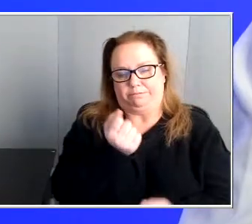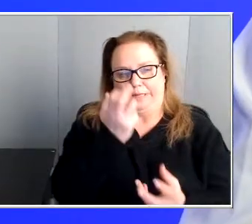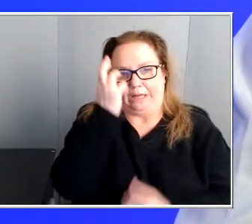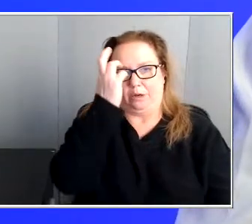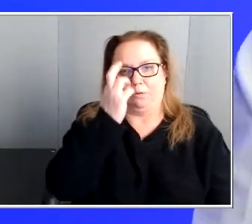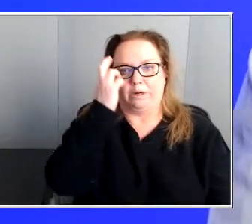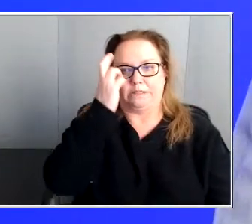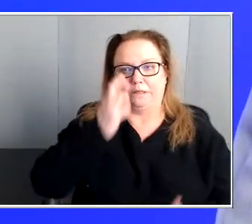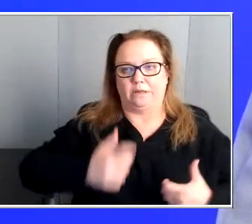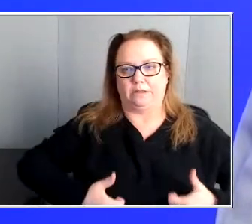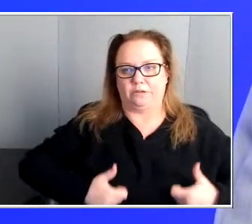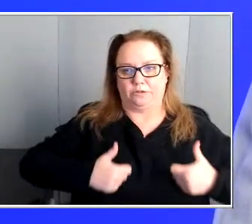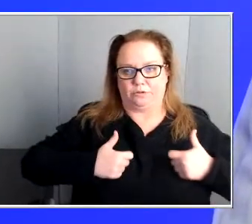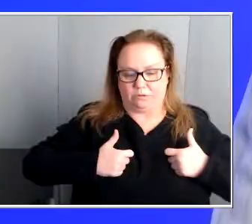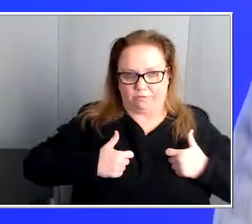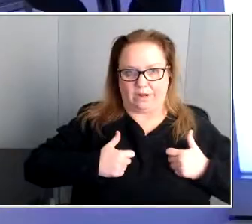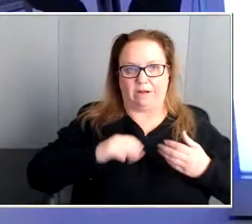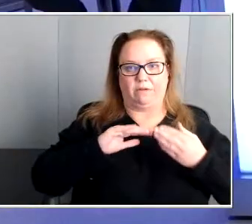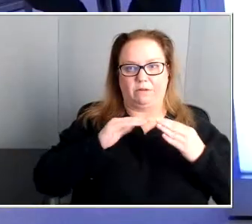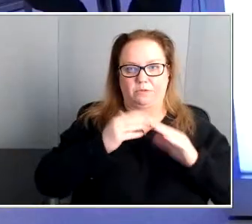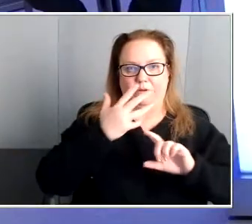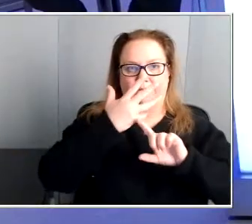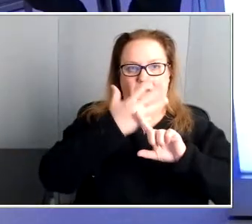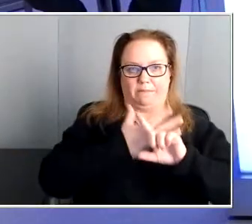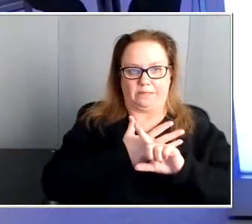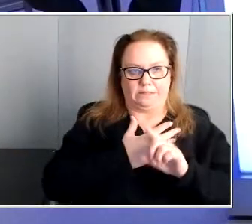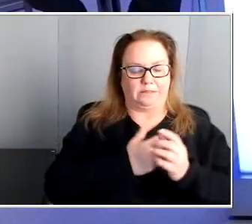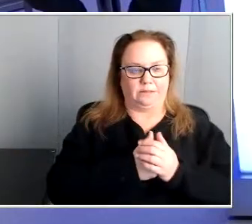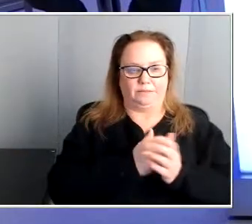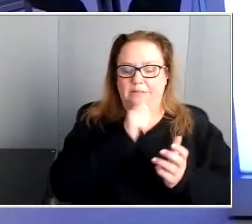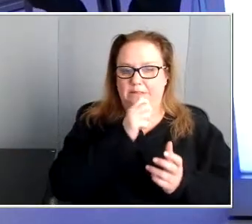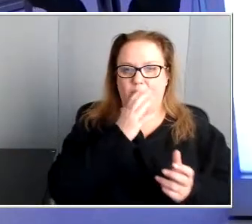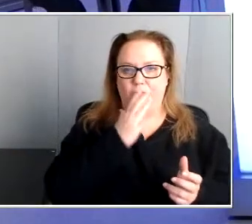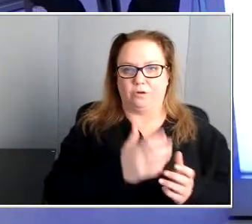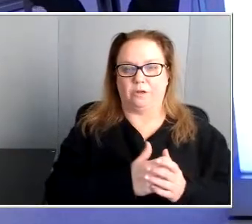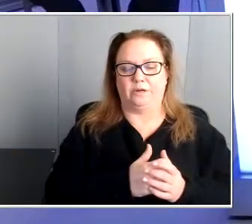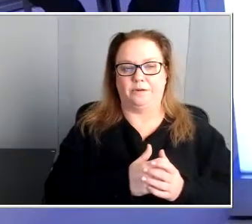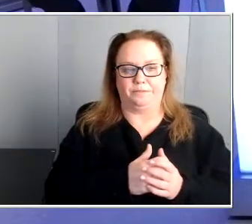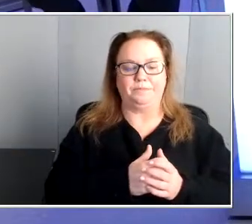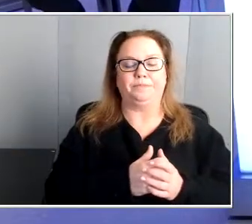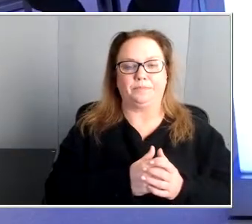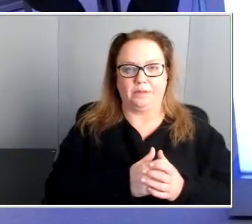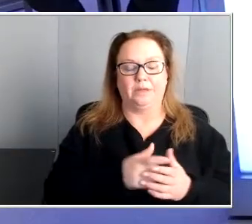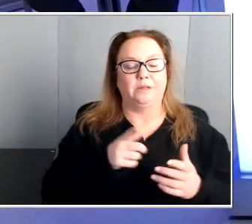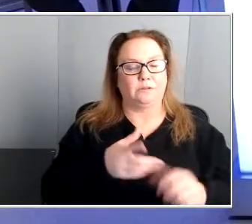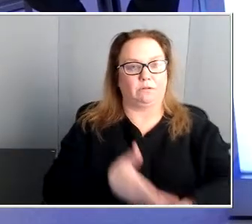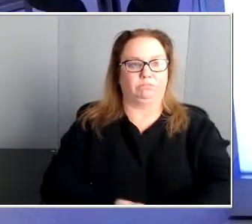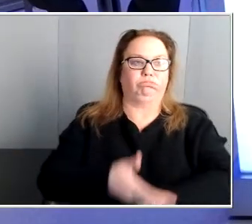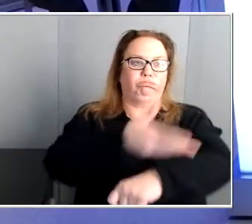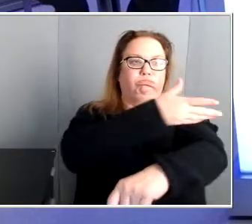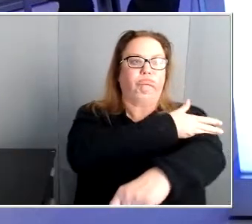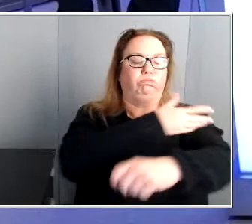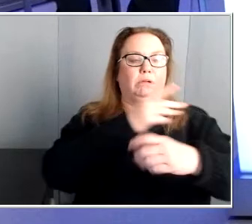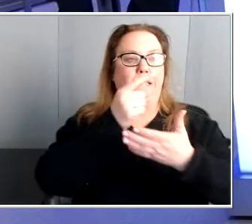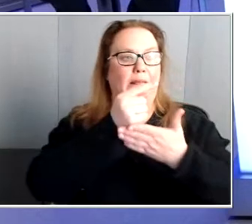was 5 months. Yeah, so not very good. So this is such an incredible advance in therapy, and the technology, I expect,